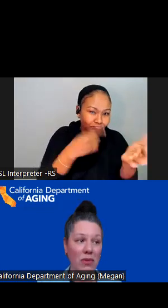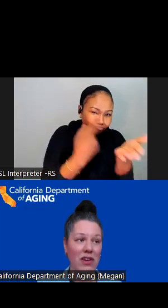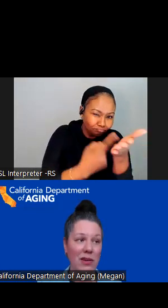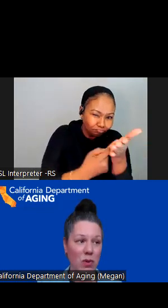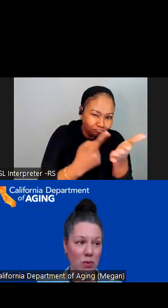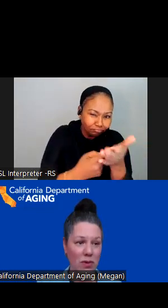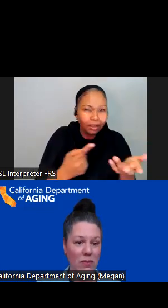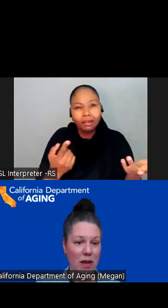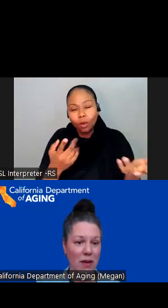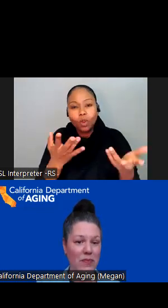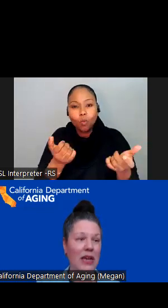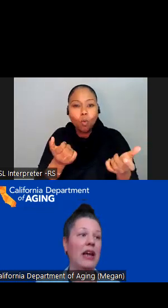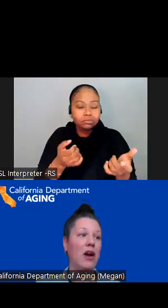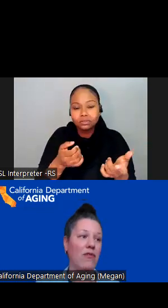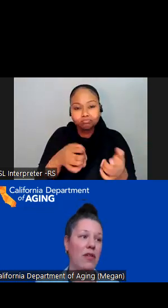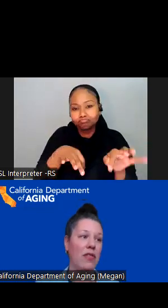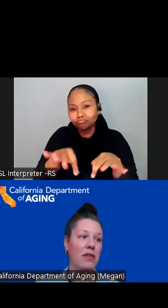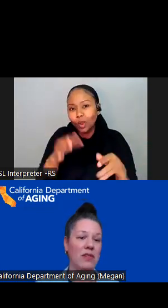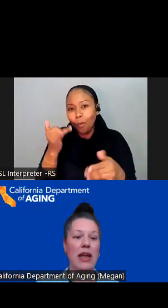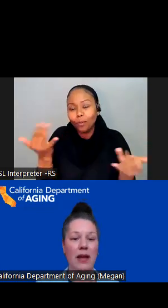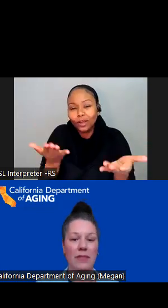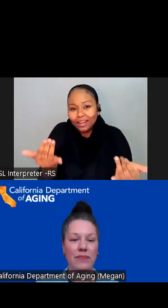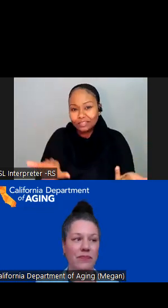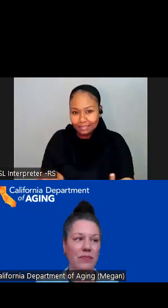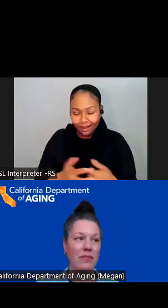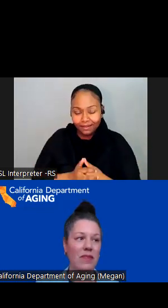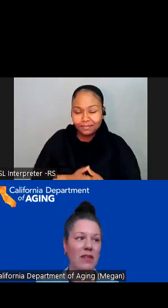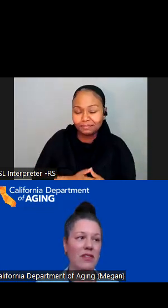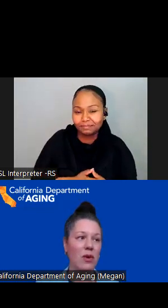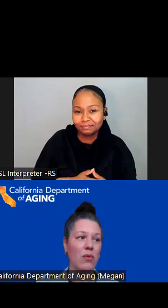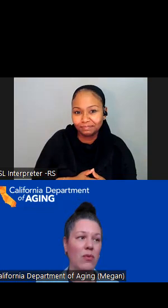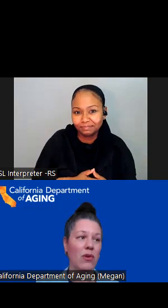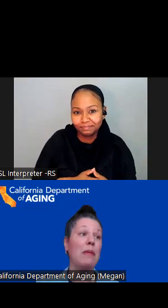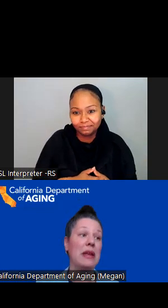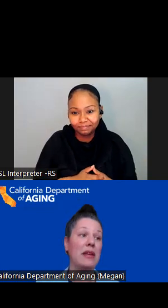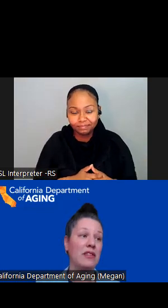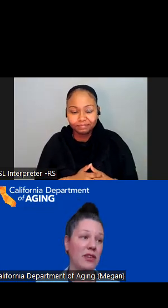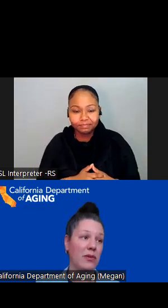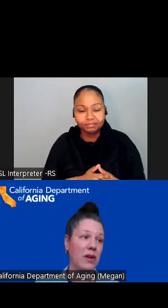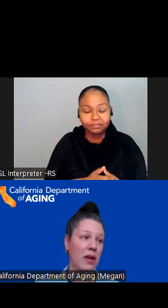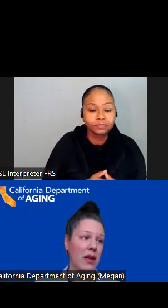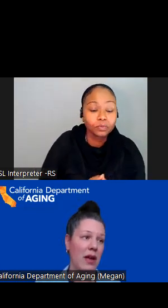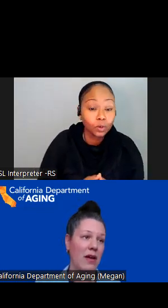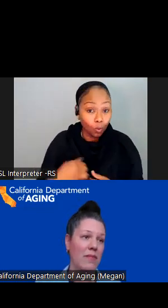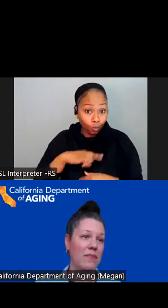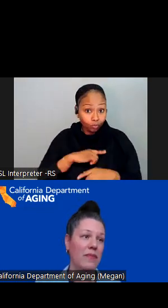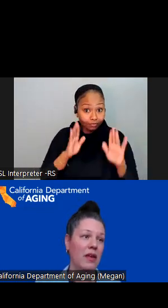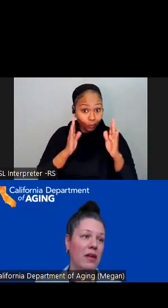of why we're here, what we're kicking off with today. So we're committed to